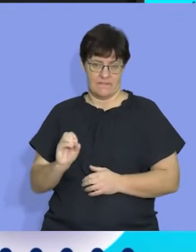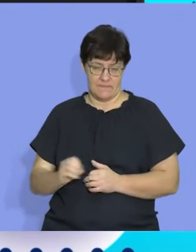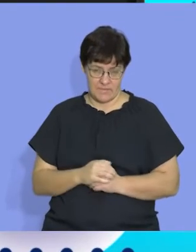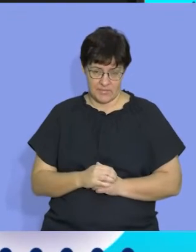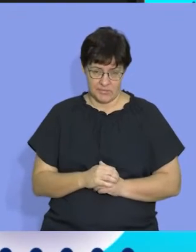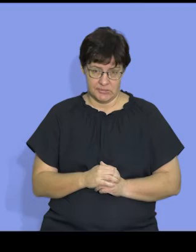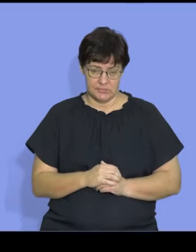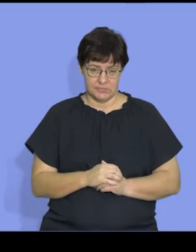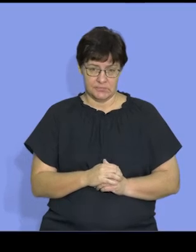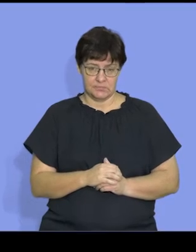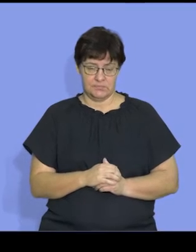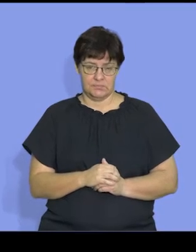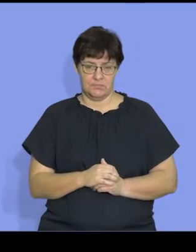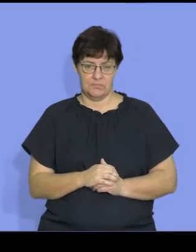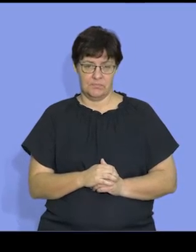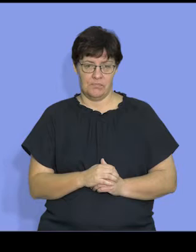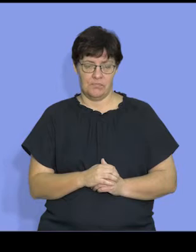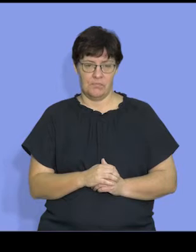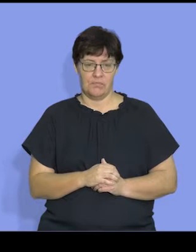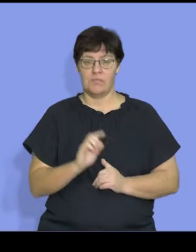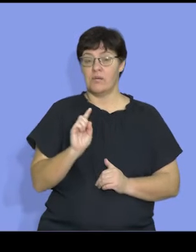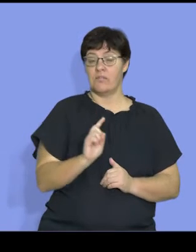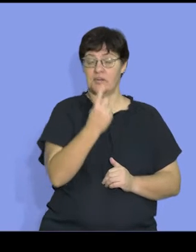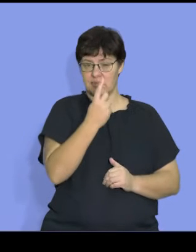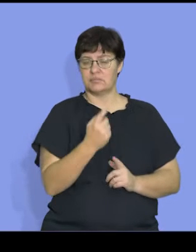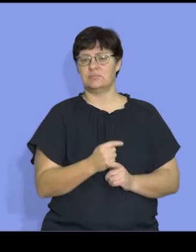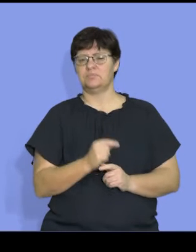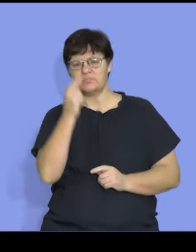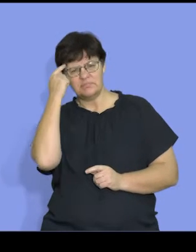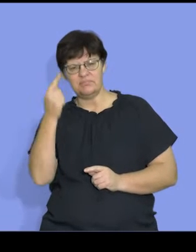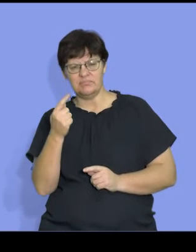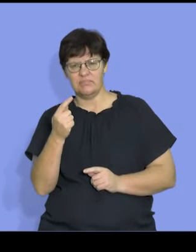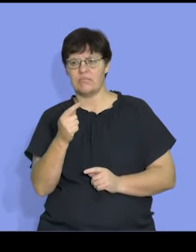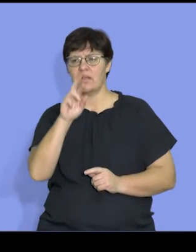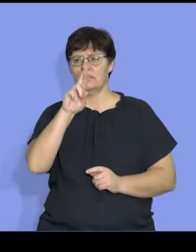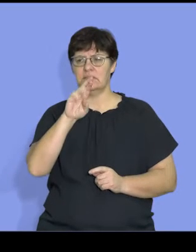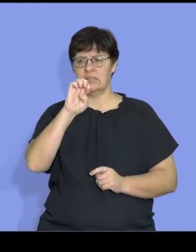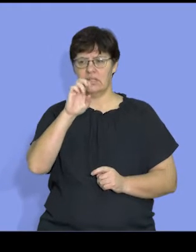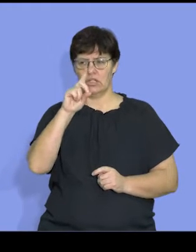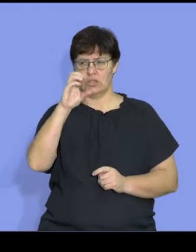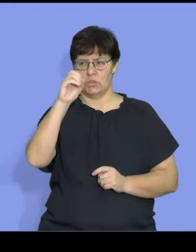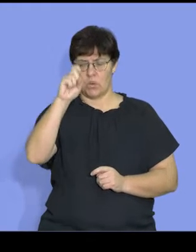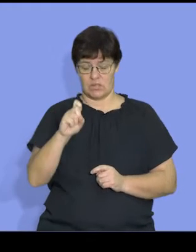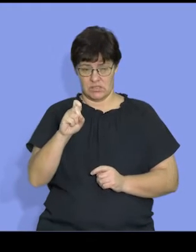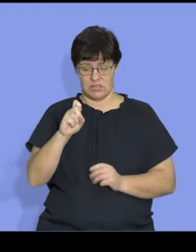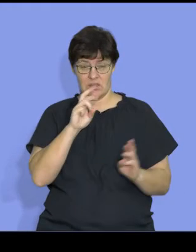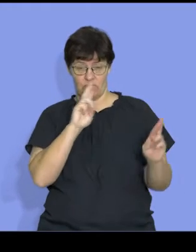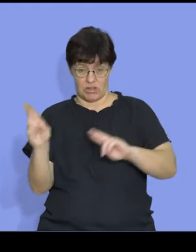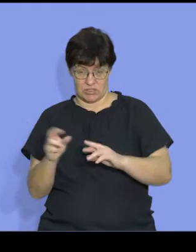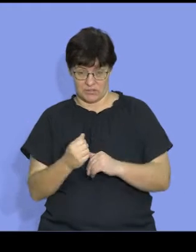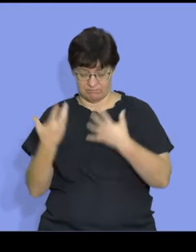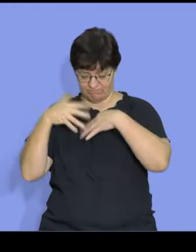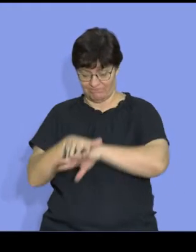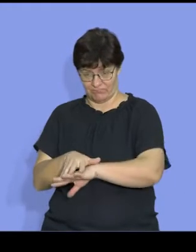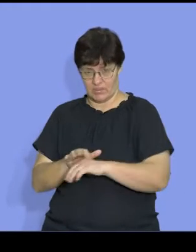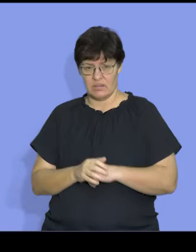multiple choice problems. Right. So the first question says, consider a redox reaction we're going to underline the key words. So the